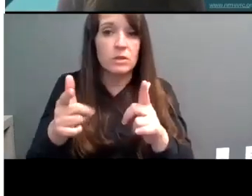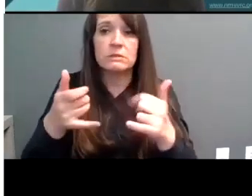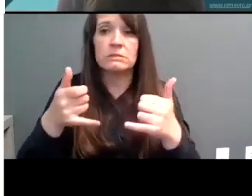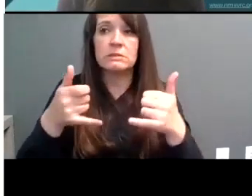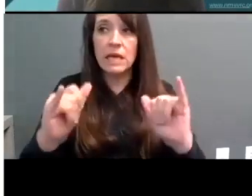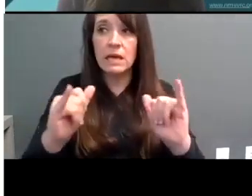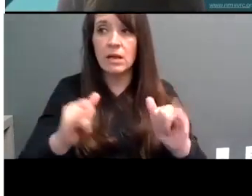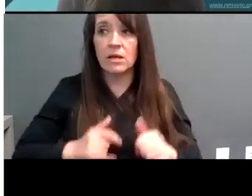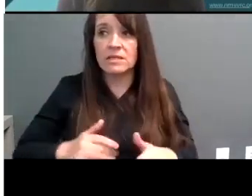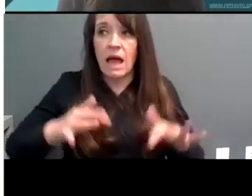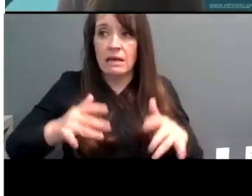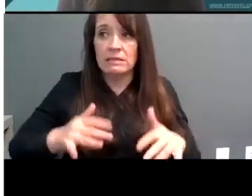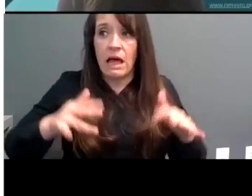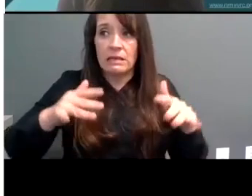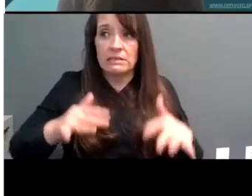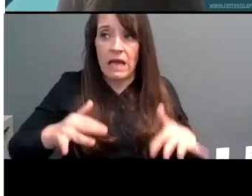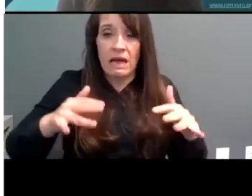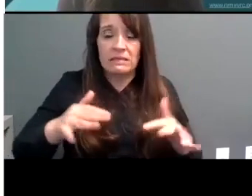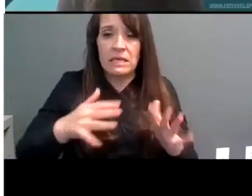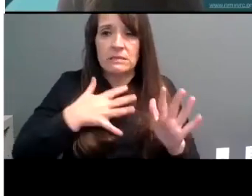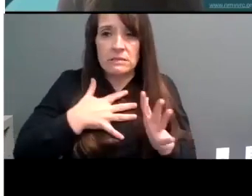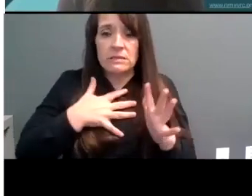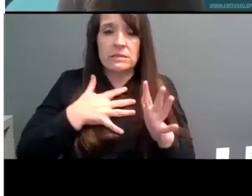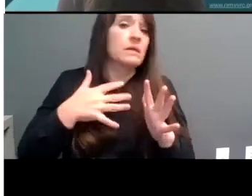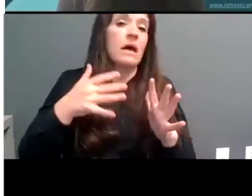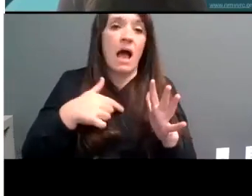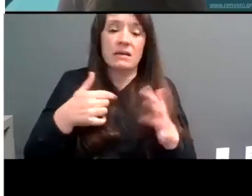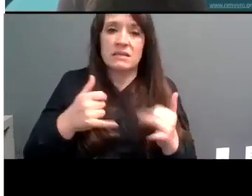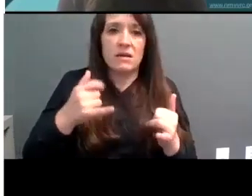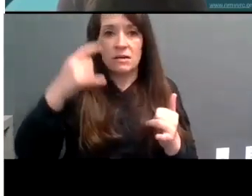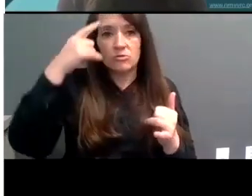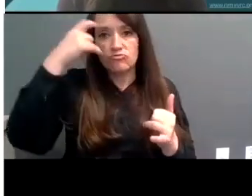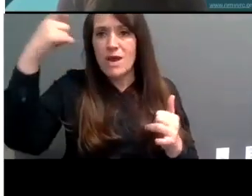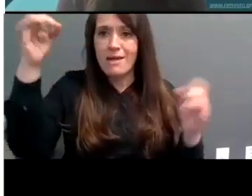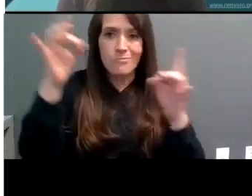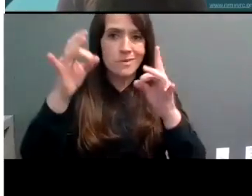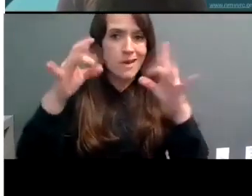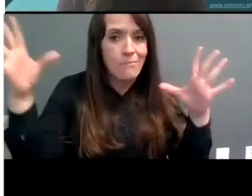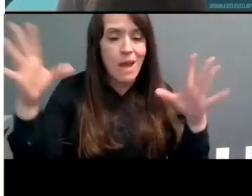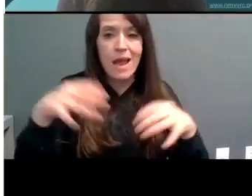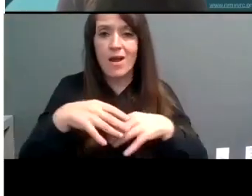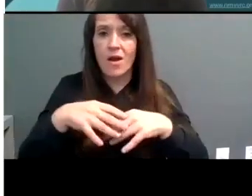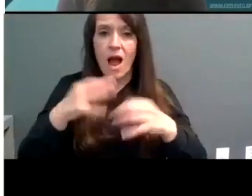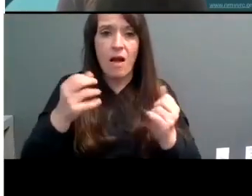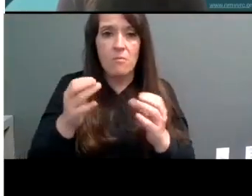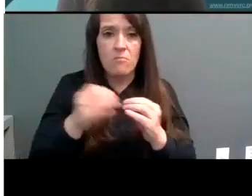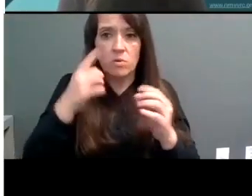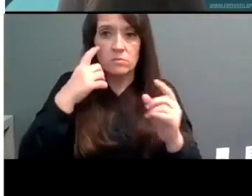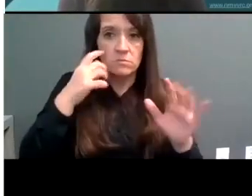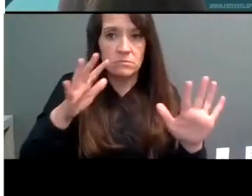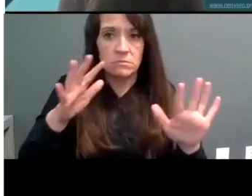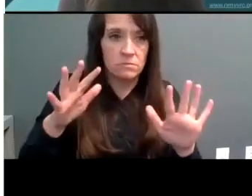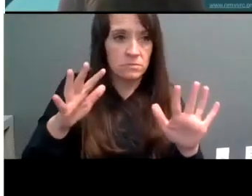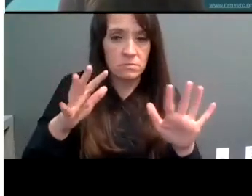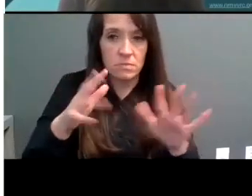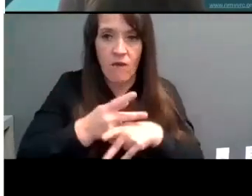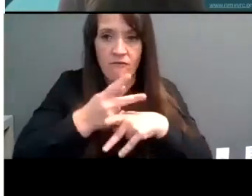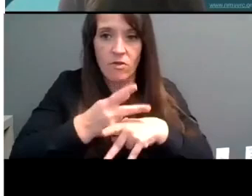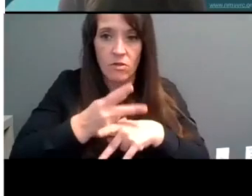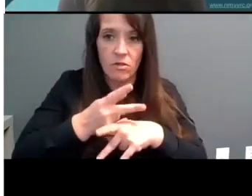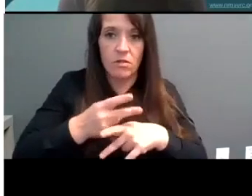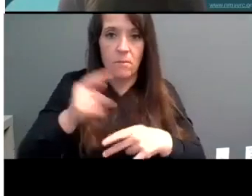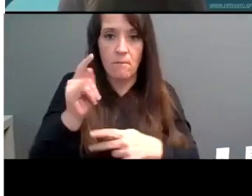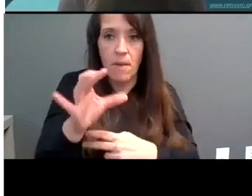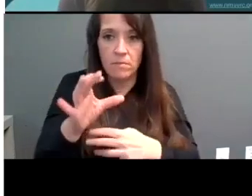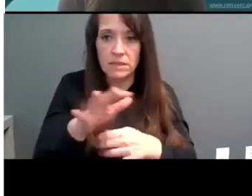my depression creeps back in. Sometimes I start having nightmares, and I'm also a lot more hypervigilant in public spaces. But over